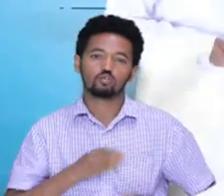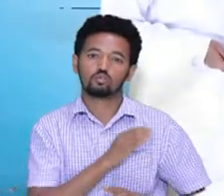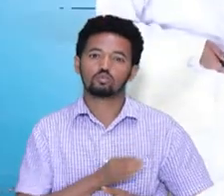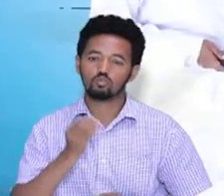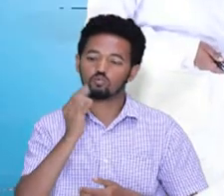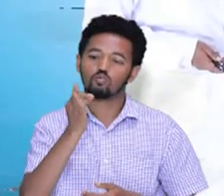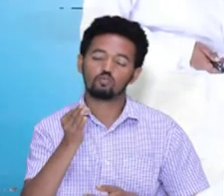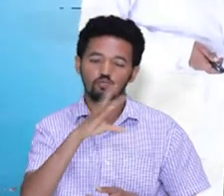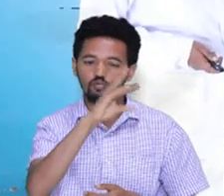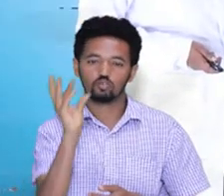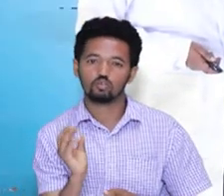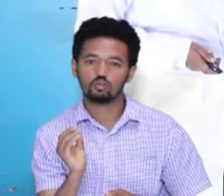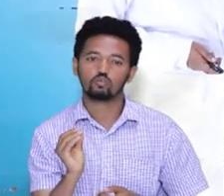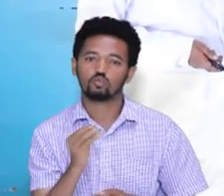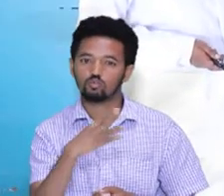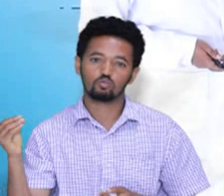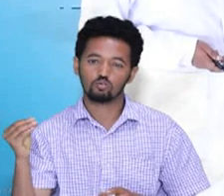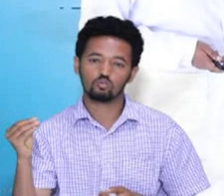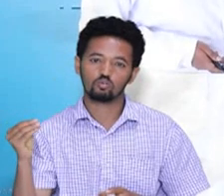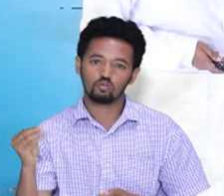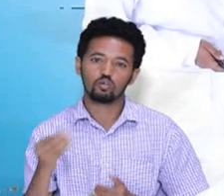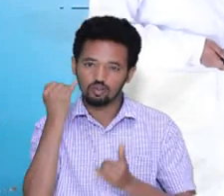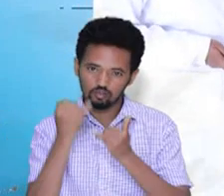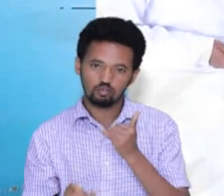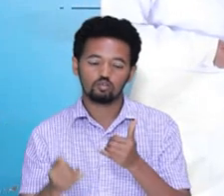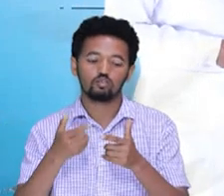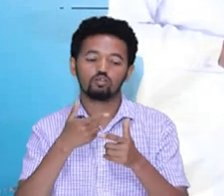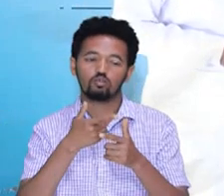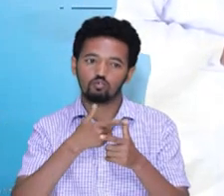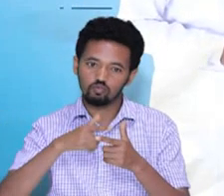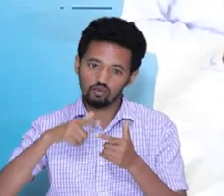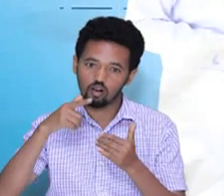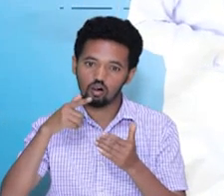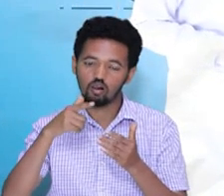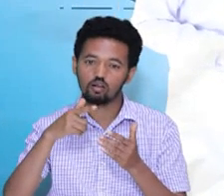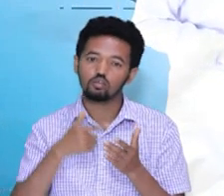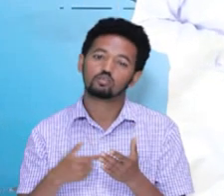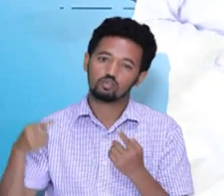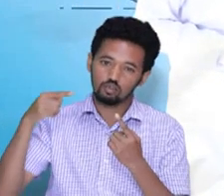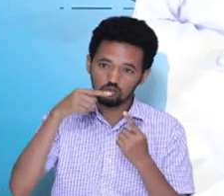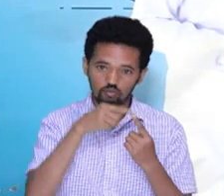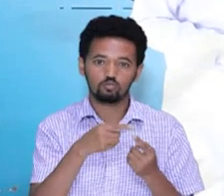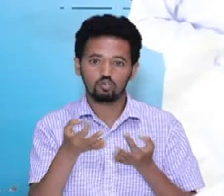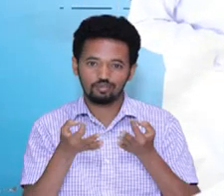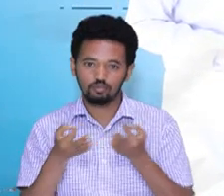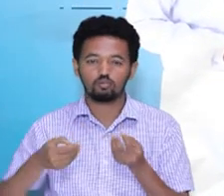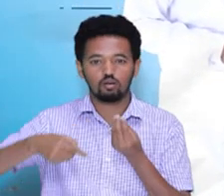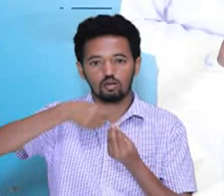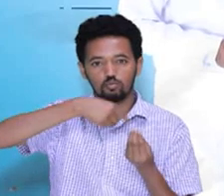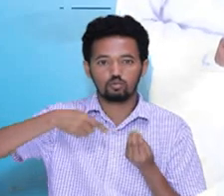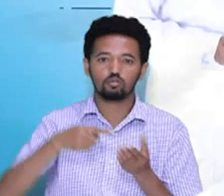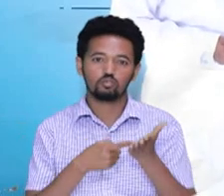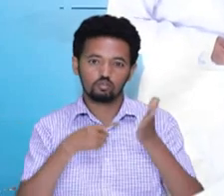of Africa. So, at the end of this lesson, you will be able to explain about